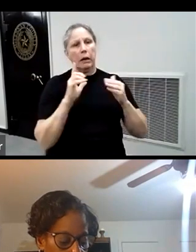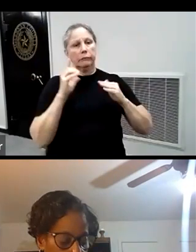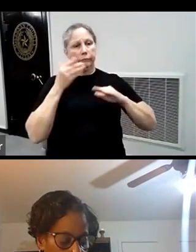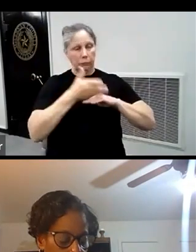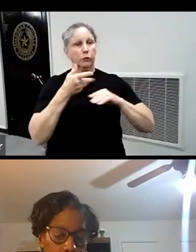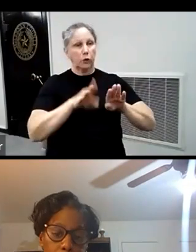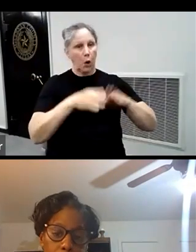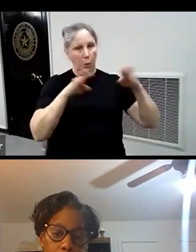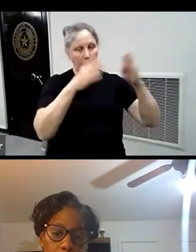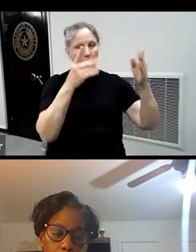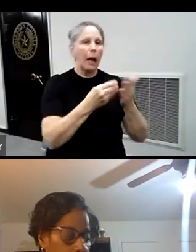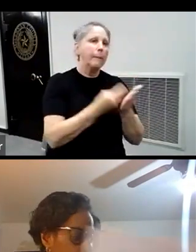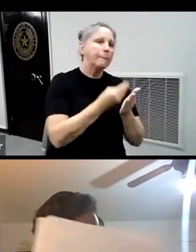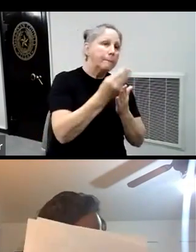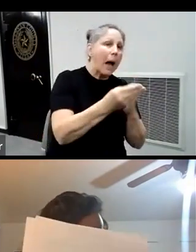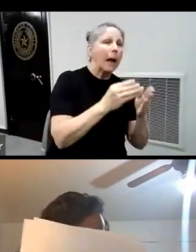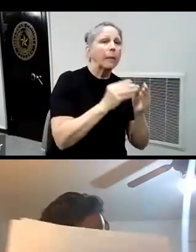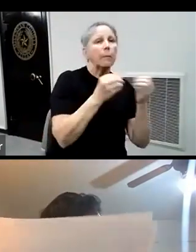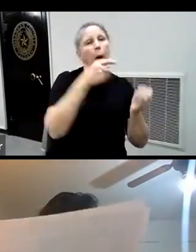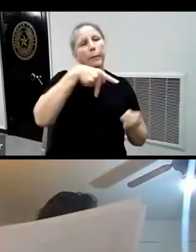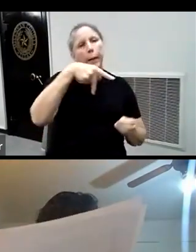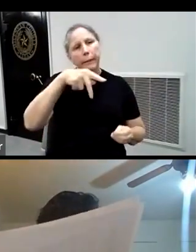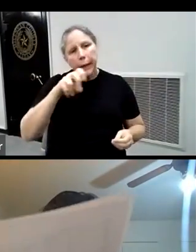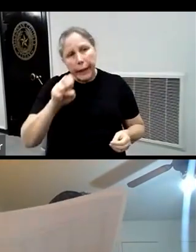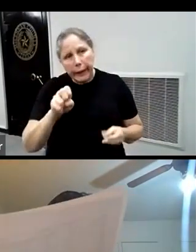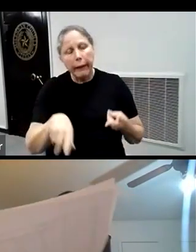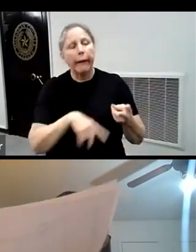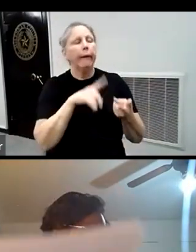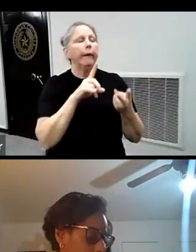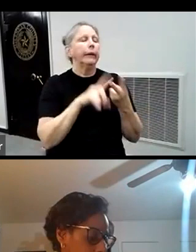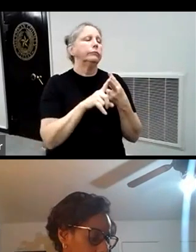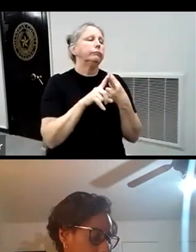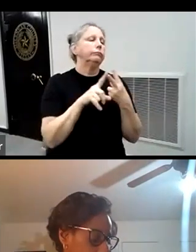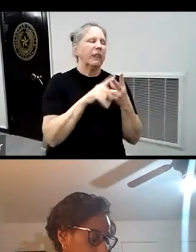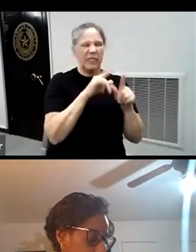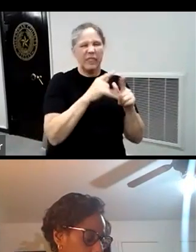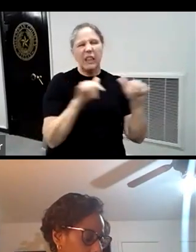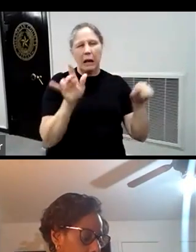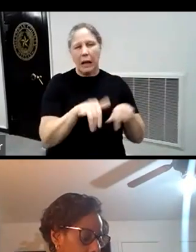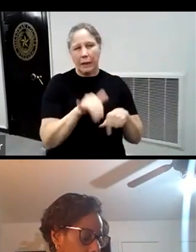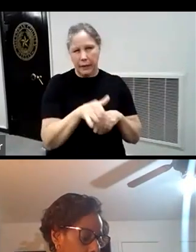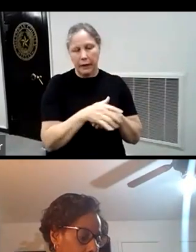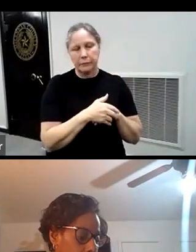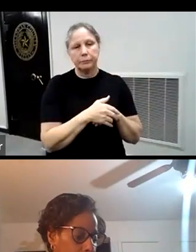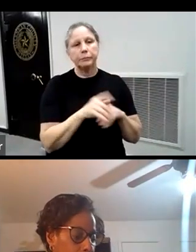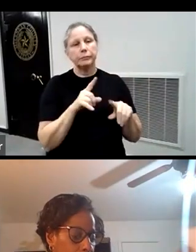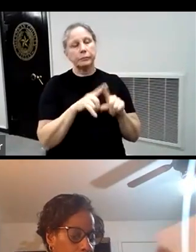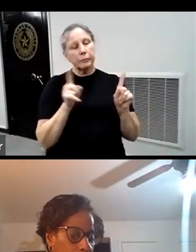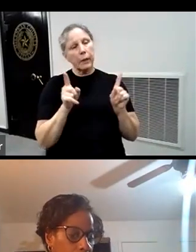like buying the personal protective equipment, stuff like that. But,